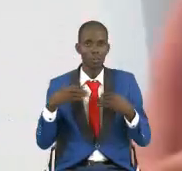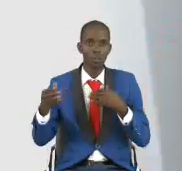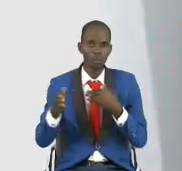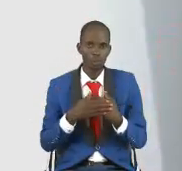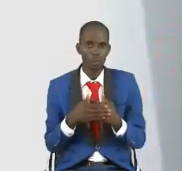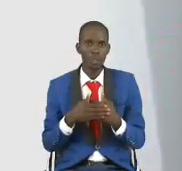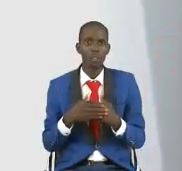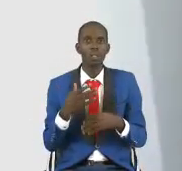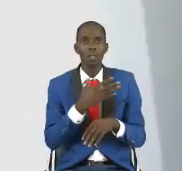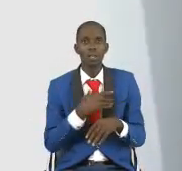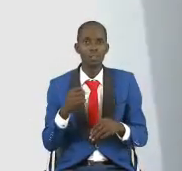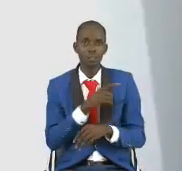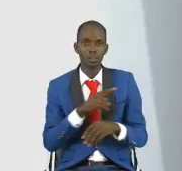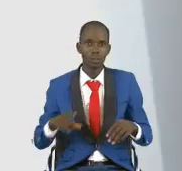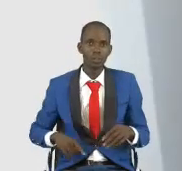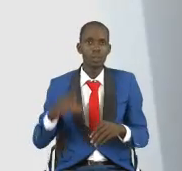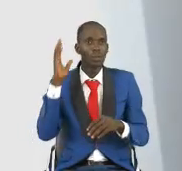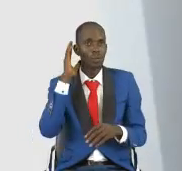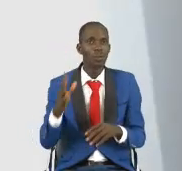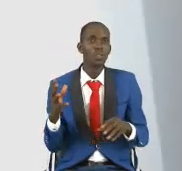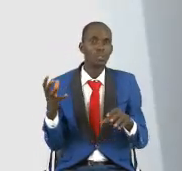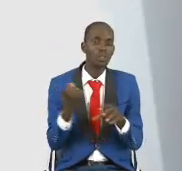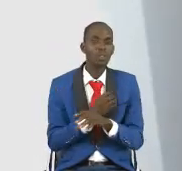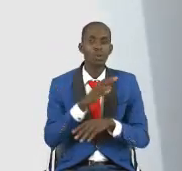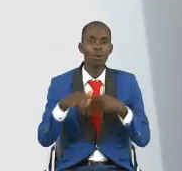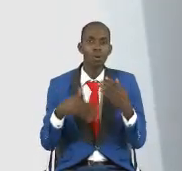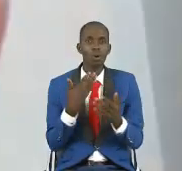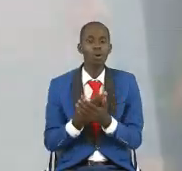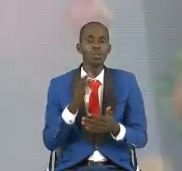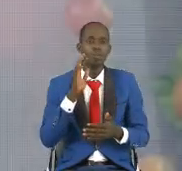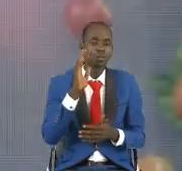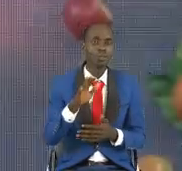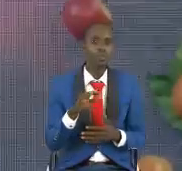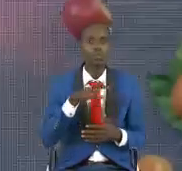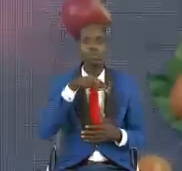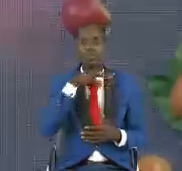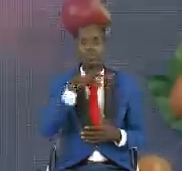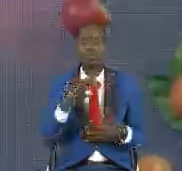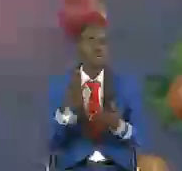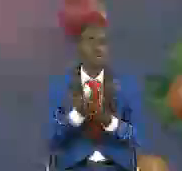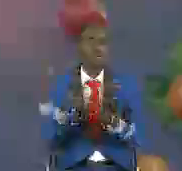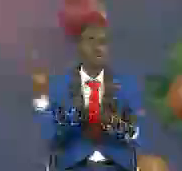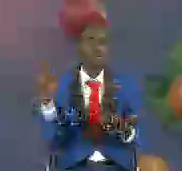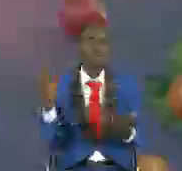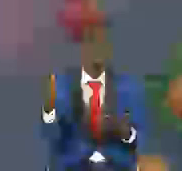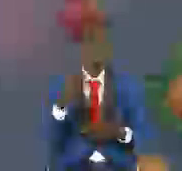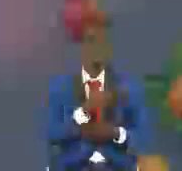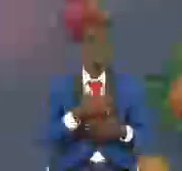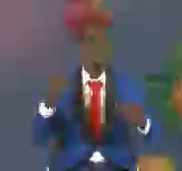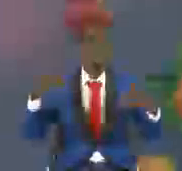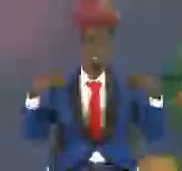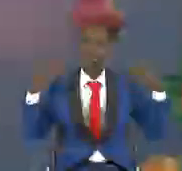Lord will take all your guilt, all your condemnation. He'll take everything away. And the angels will sing